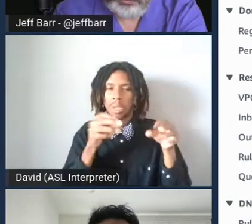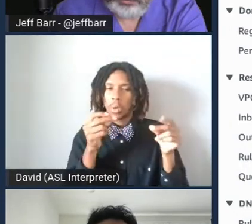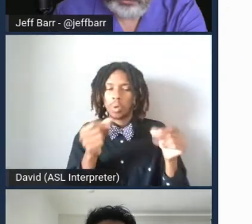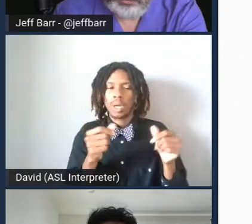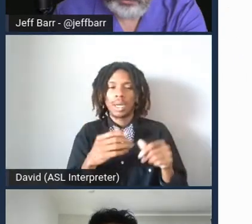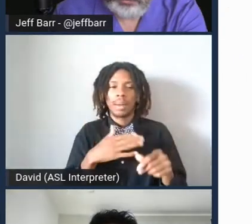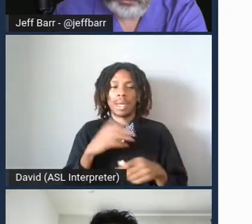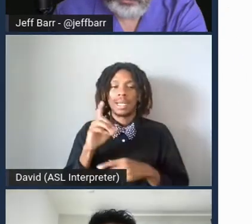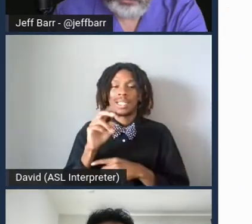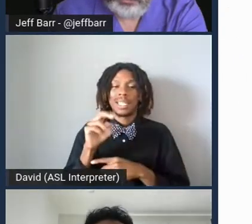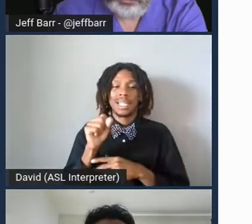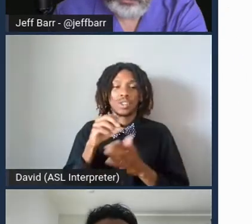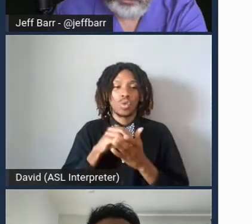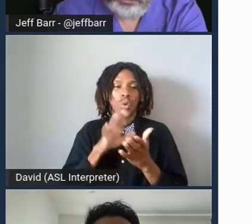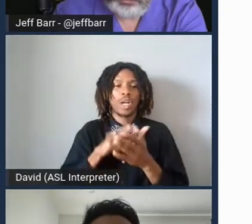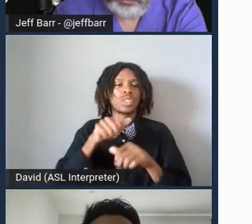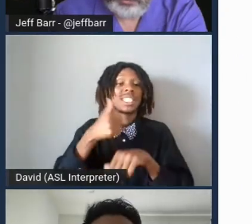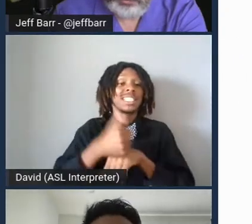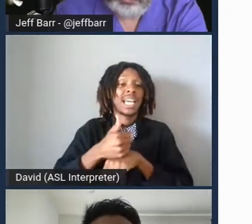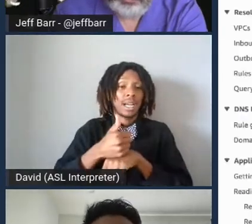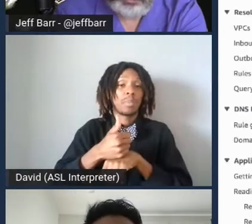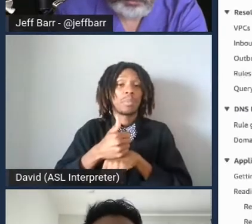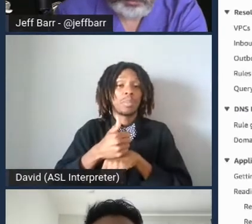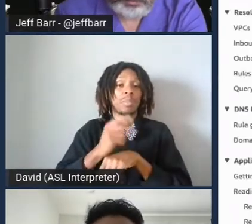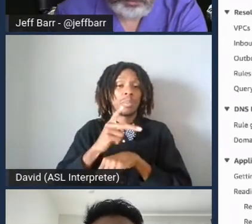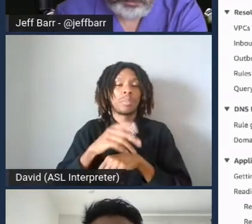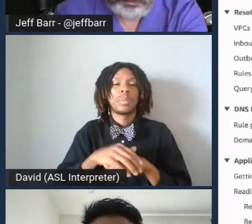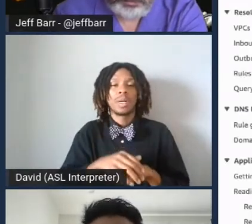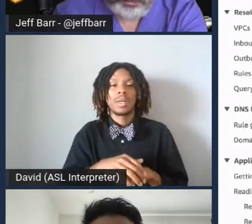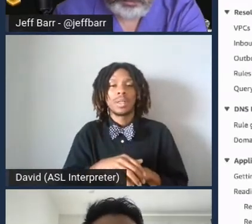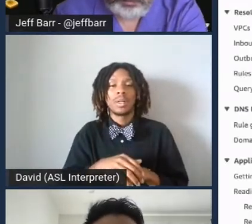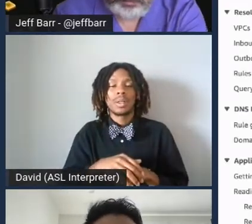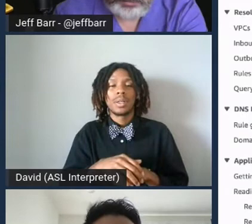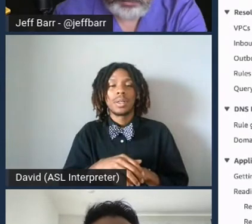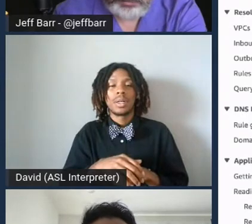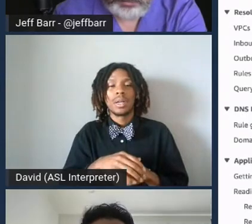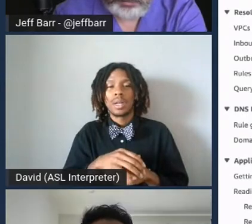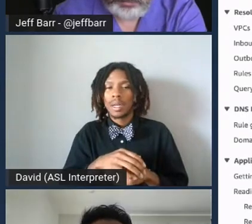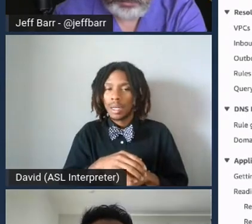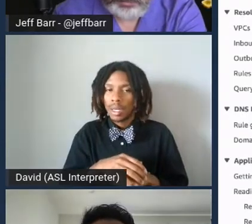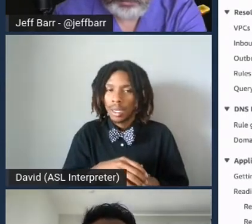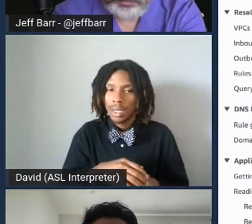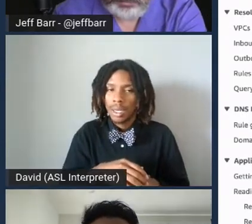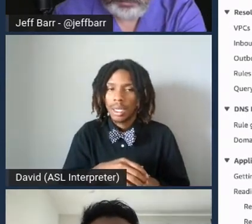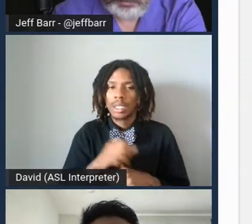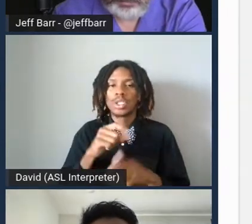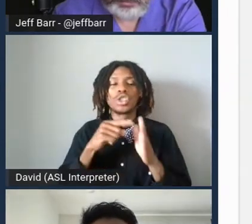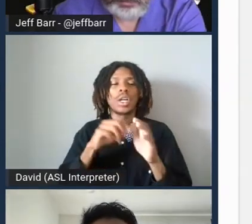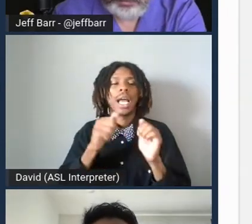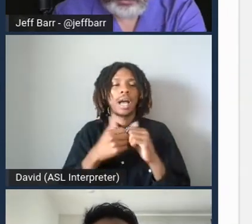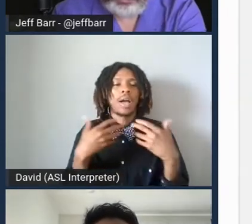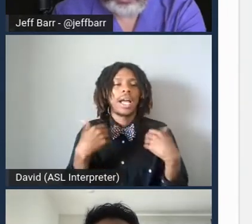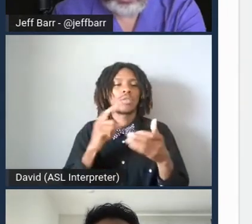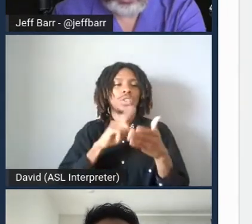my DNS record setup to walk you through how the health checks can be used.